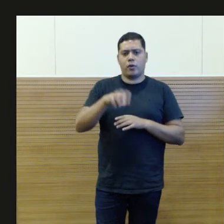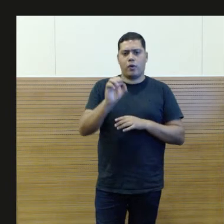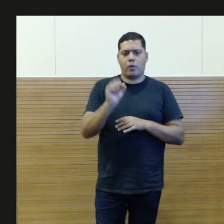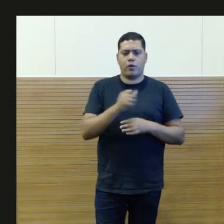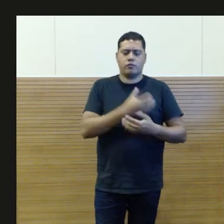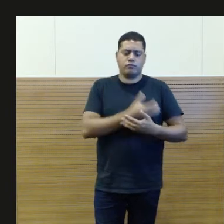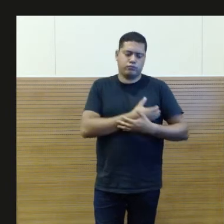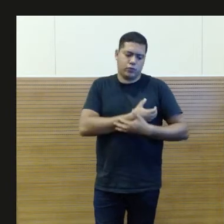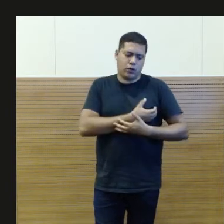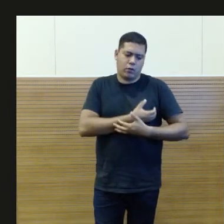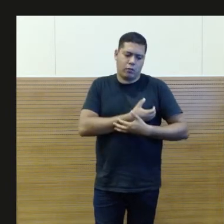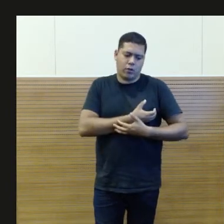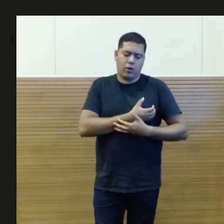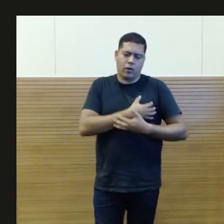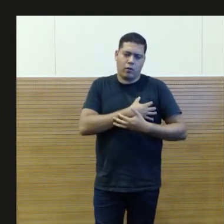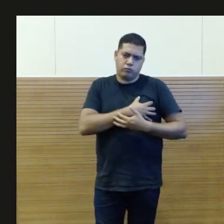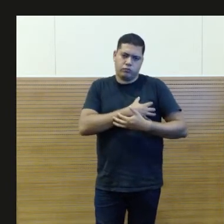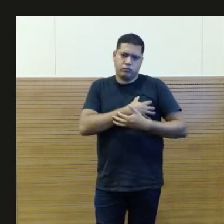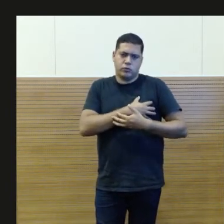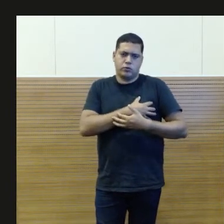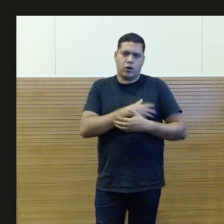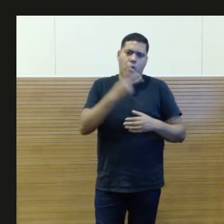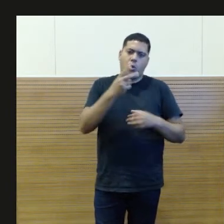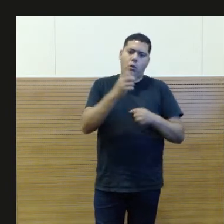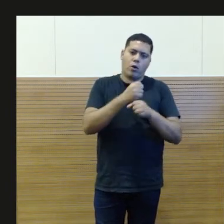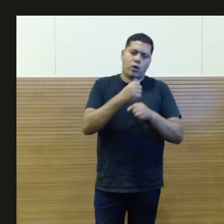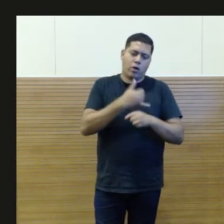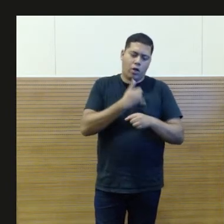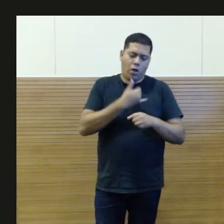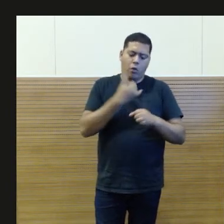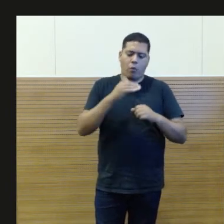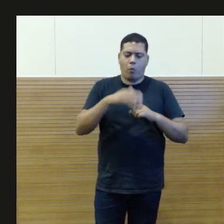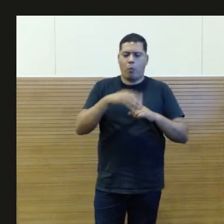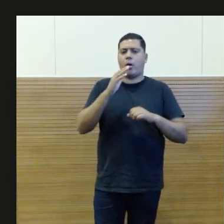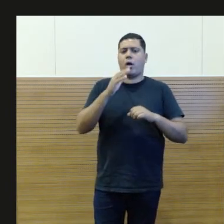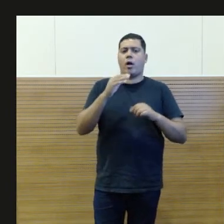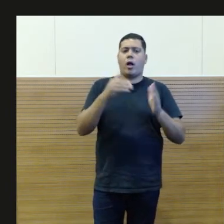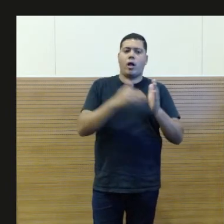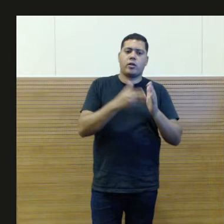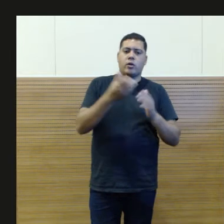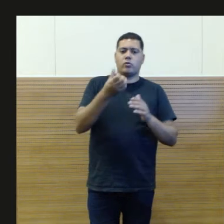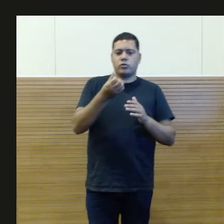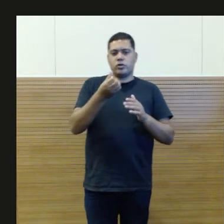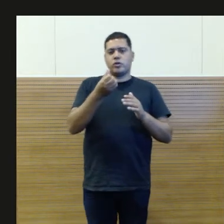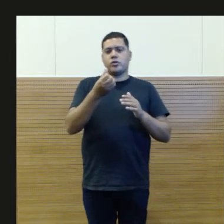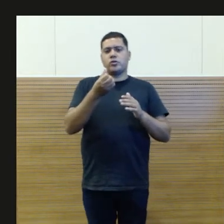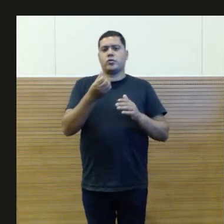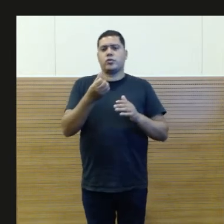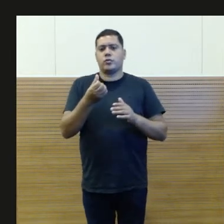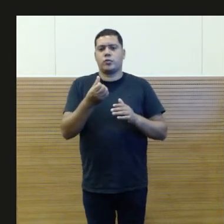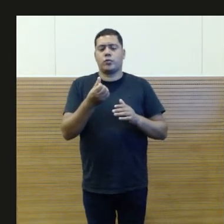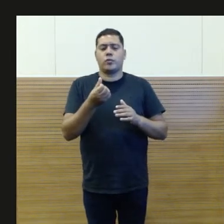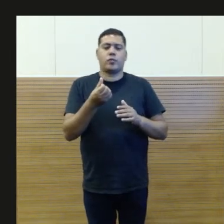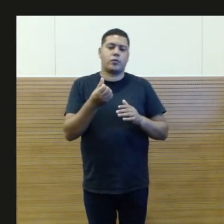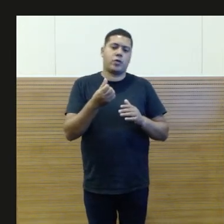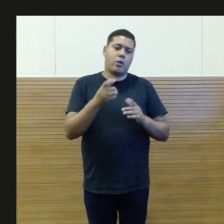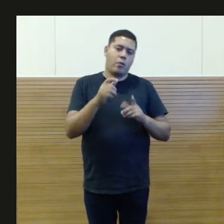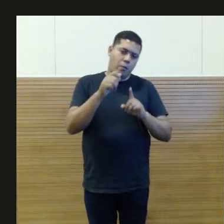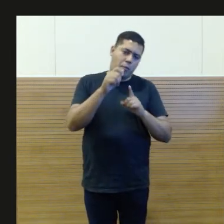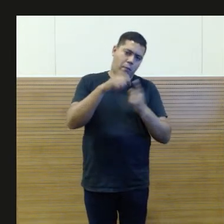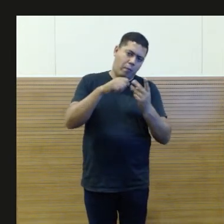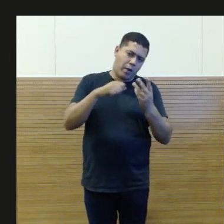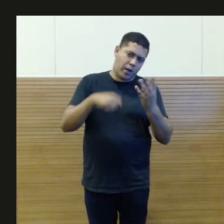Another way to make the guidance to reach the Brazilian population, besides that, we have a series of materials that uh,